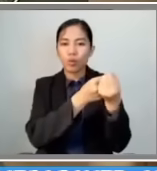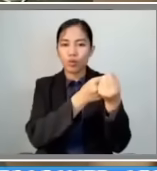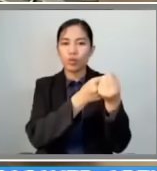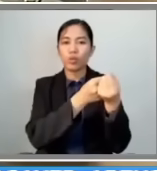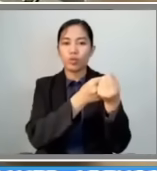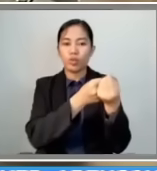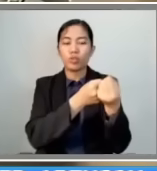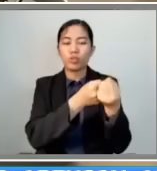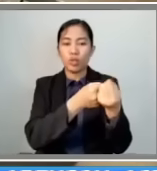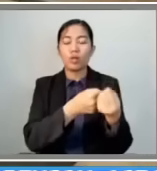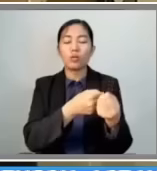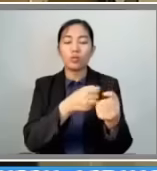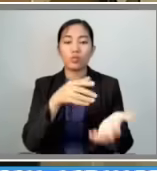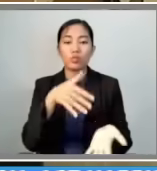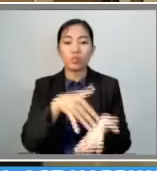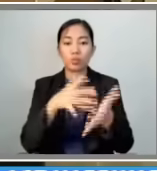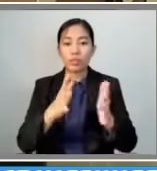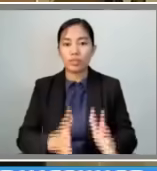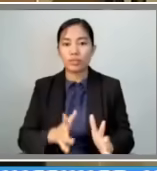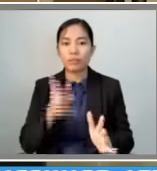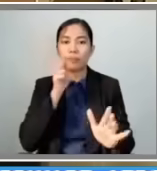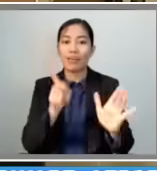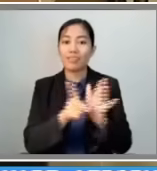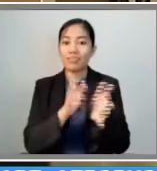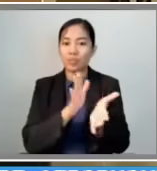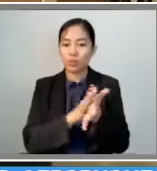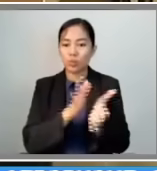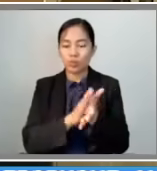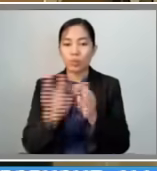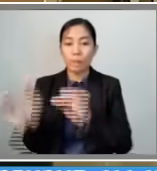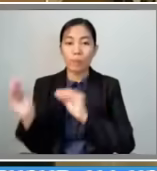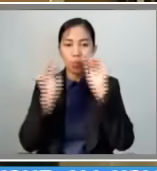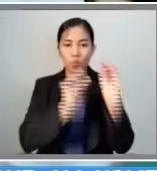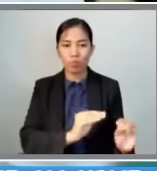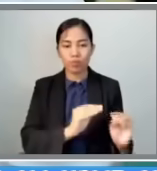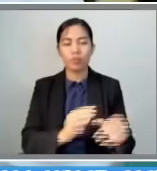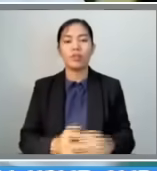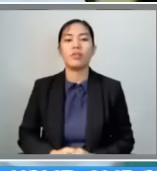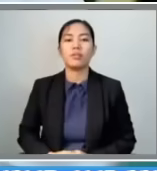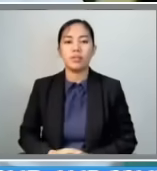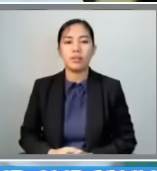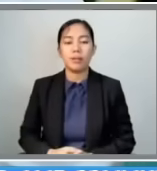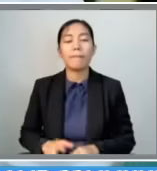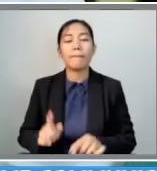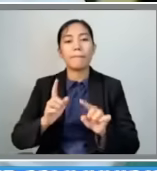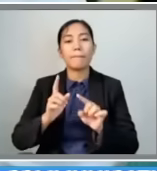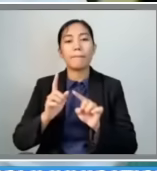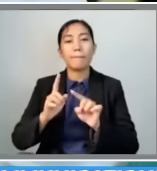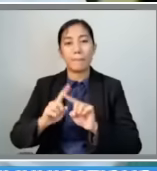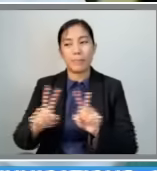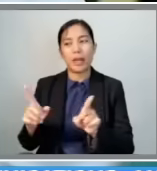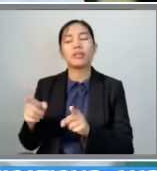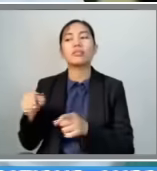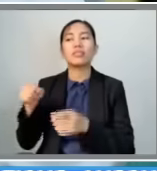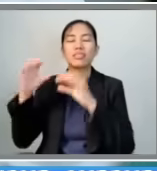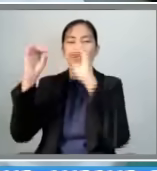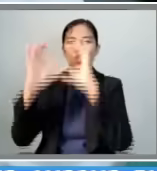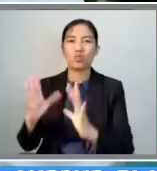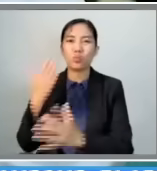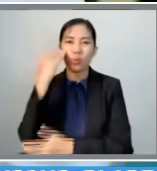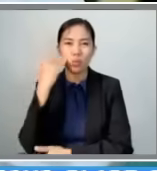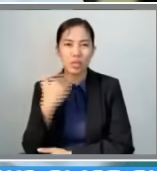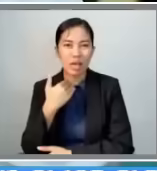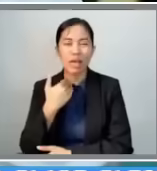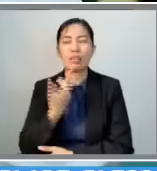estudyante sa private schools. Patuloy na problema pa rin ang kakulangan ng guro. Overworked teachers or teachers that are